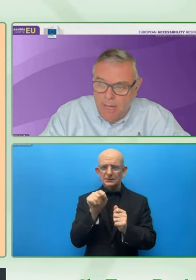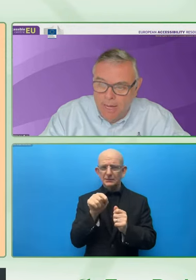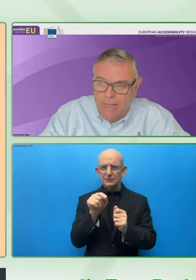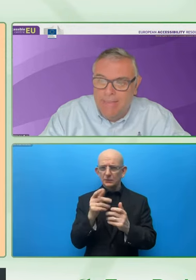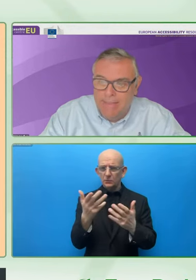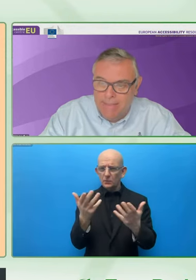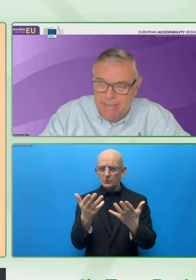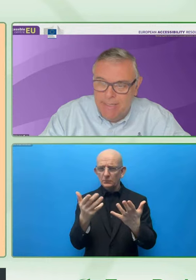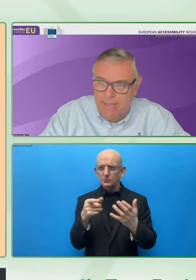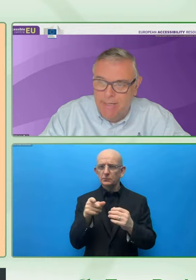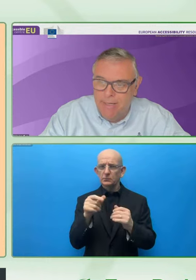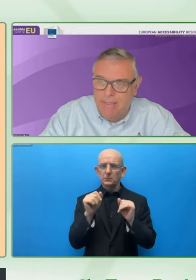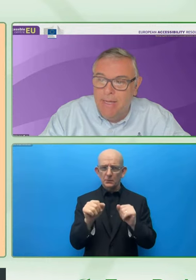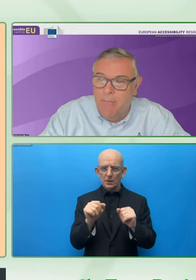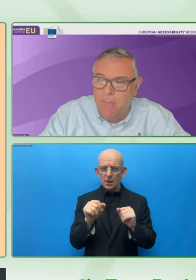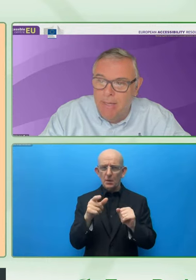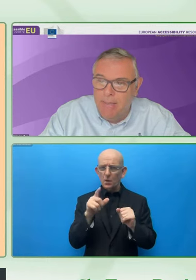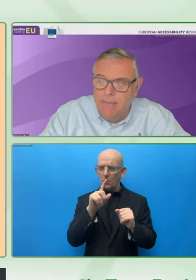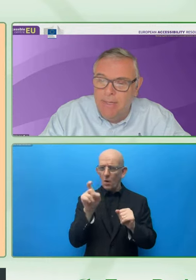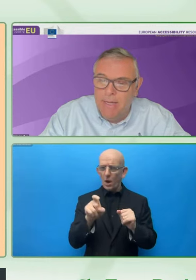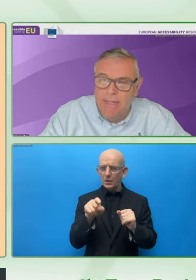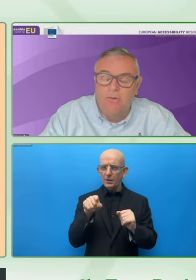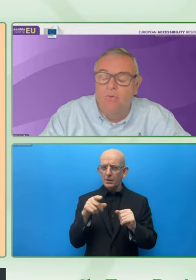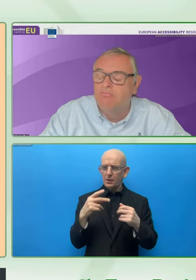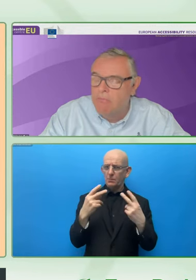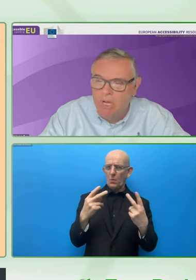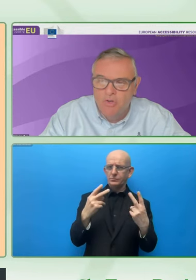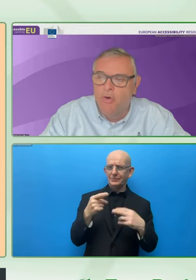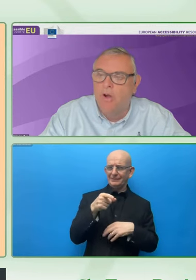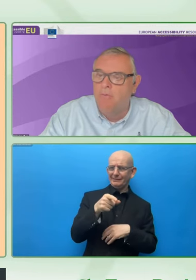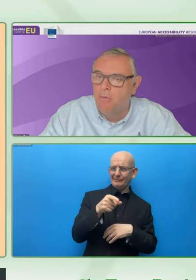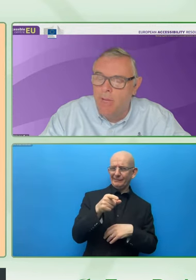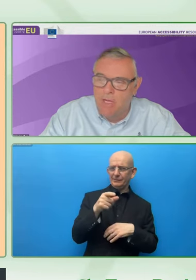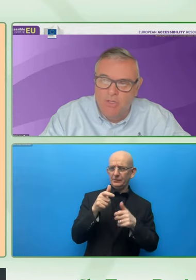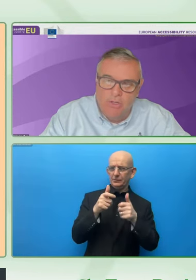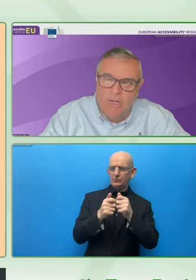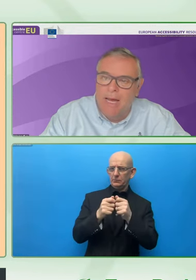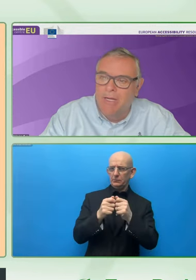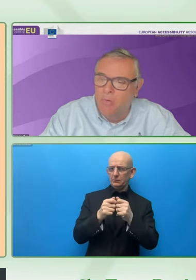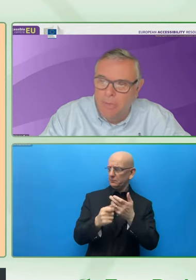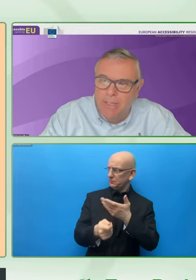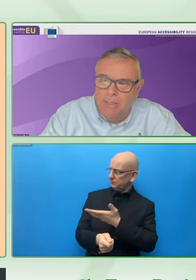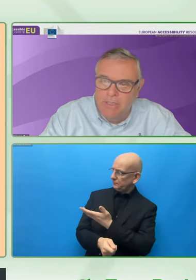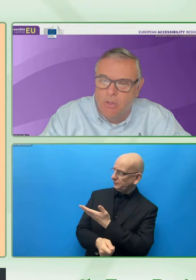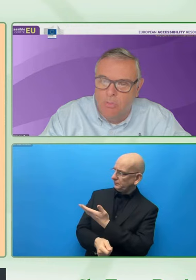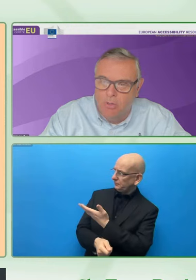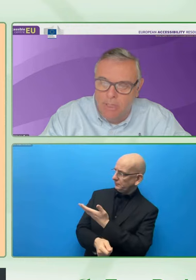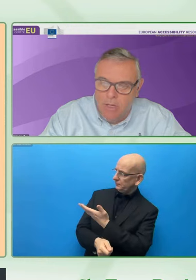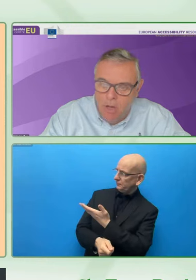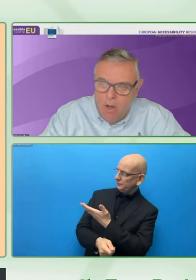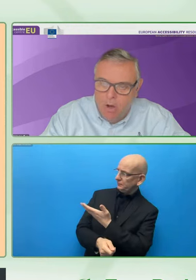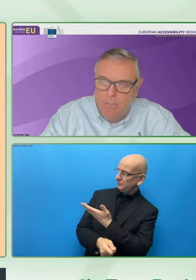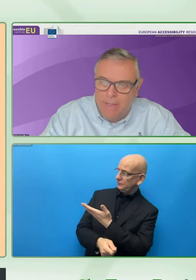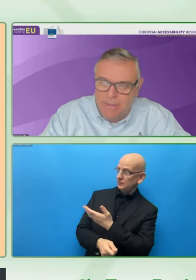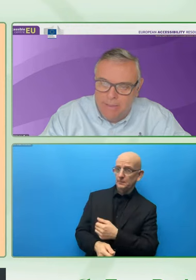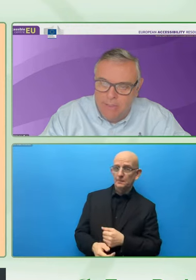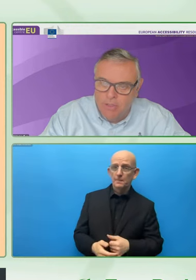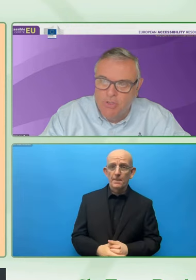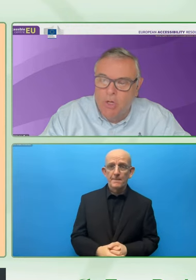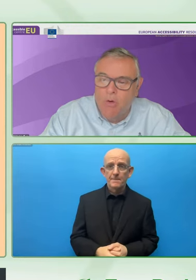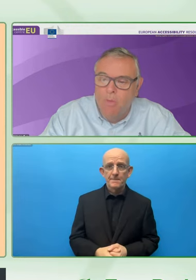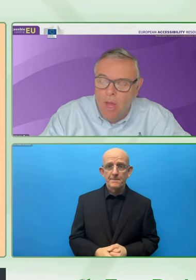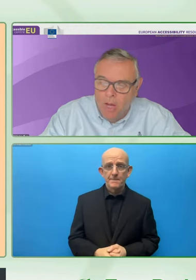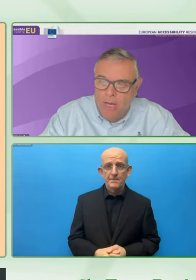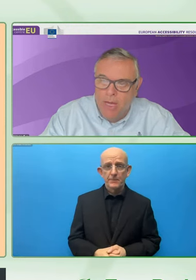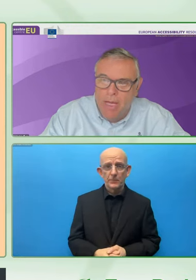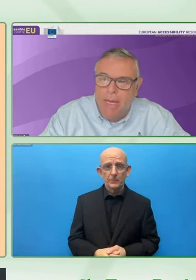people attendance the event, and to share information and to build this community of practices.